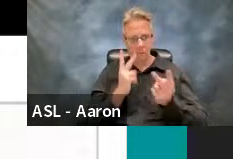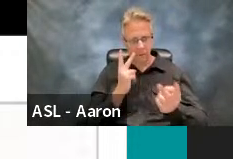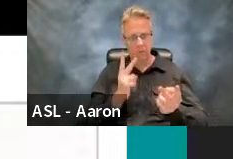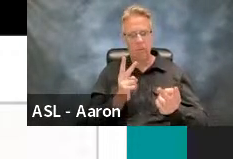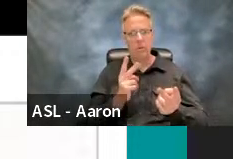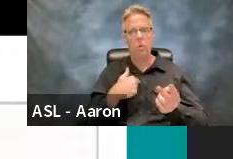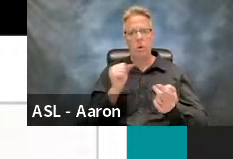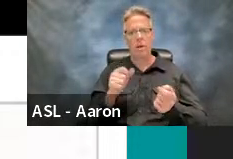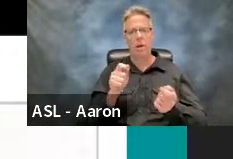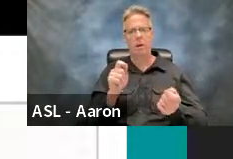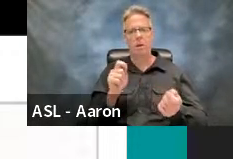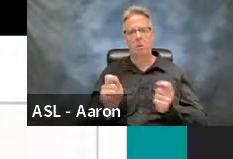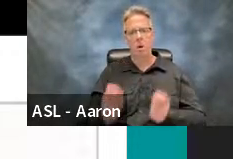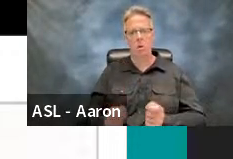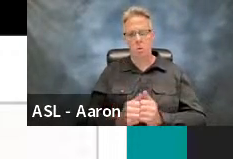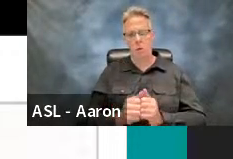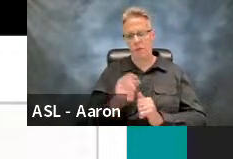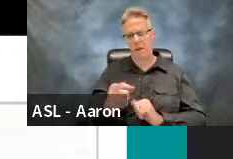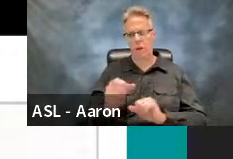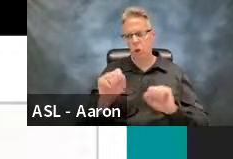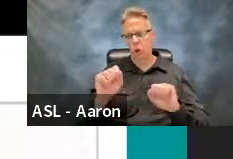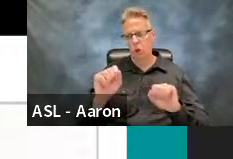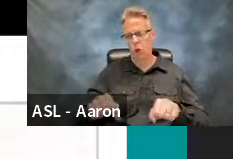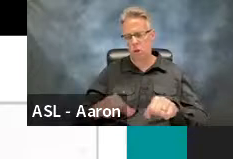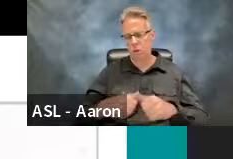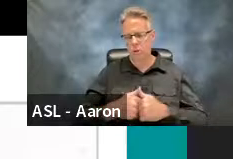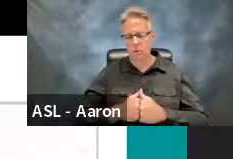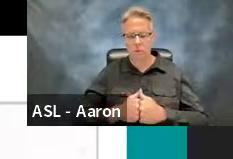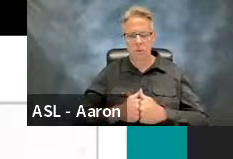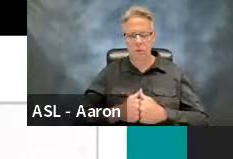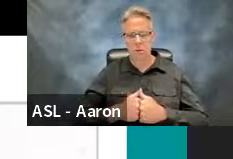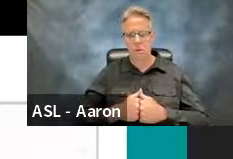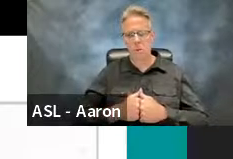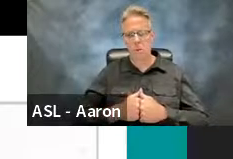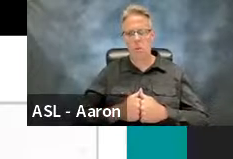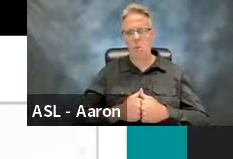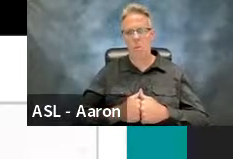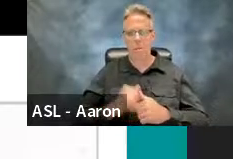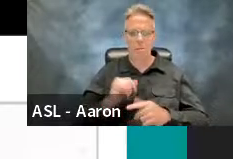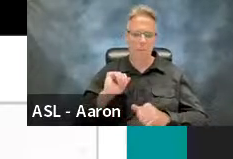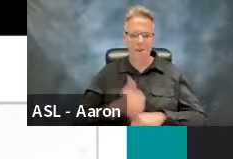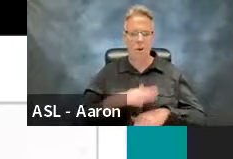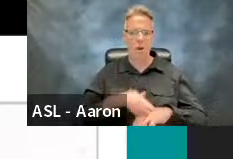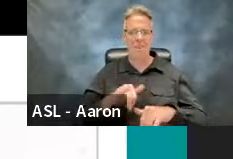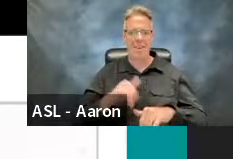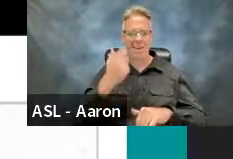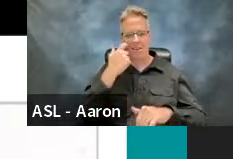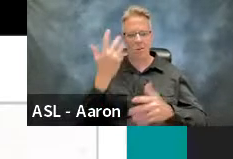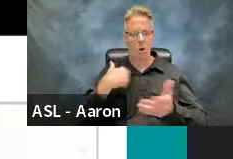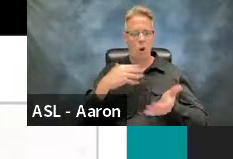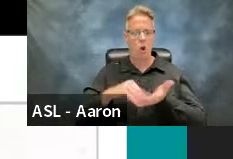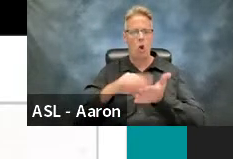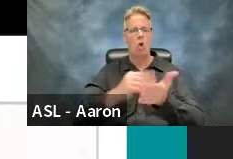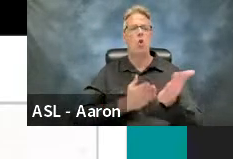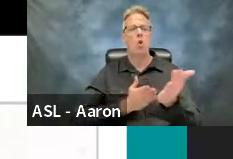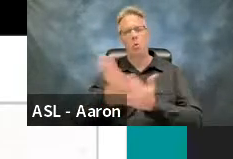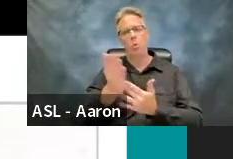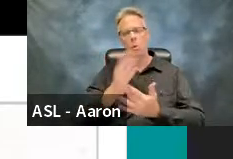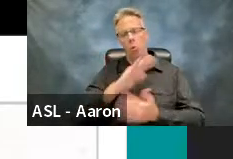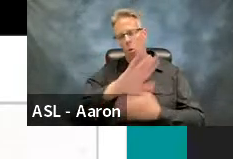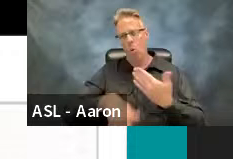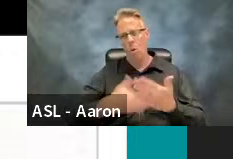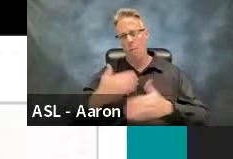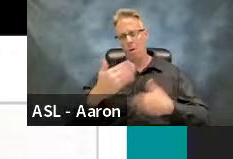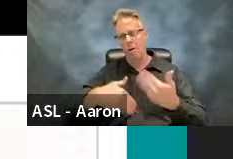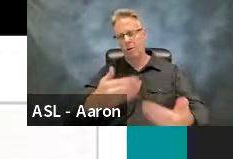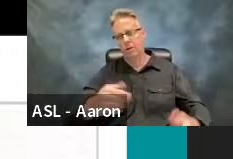modifications to these designs are very likely to occur based on all those additional things we learned through this process.